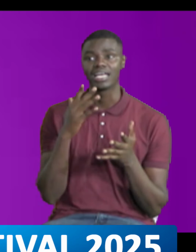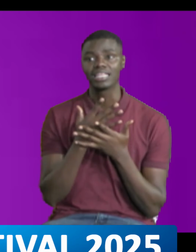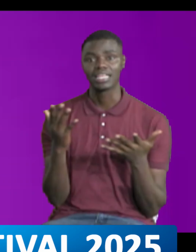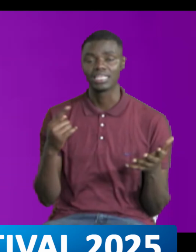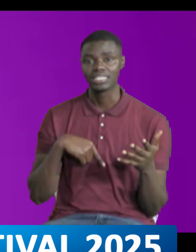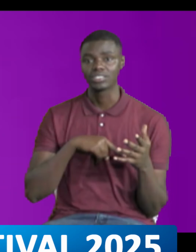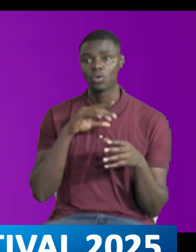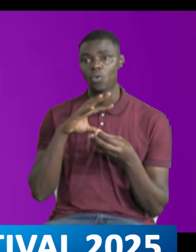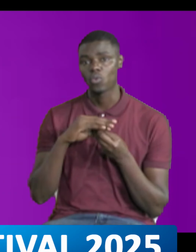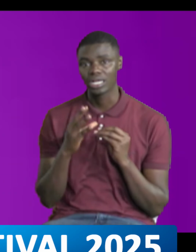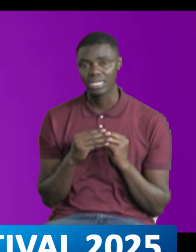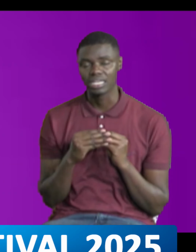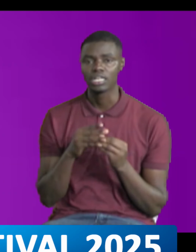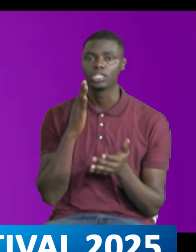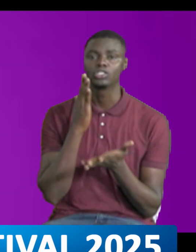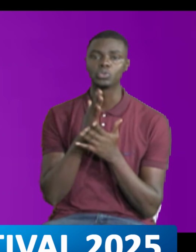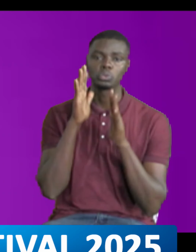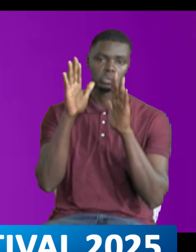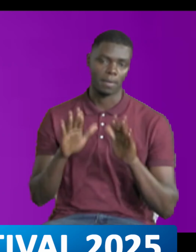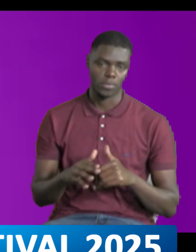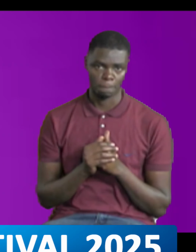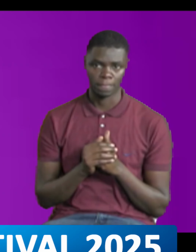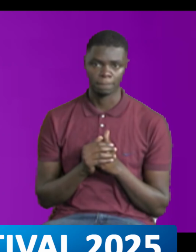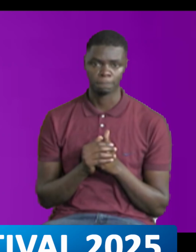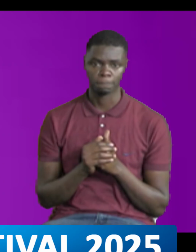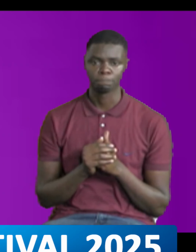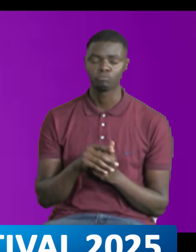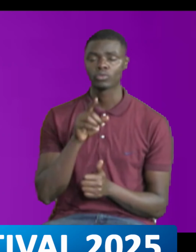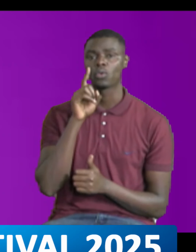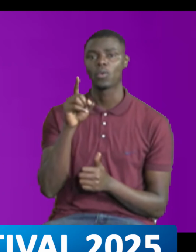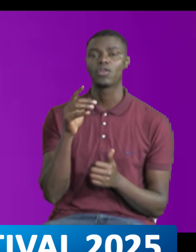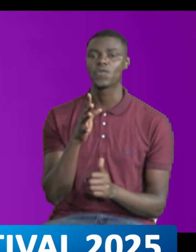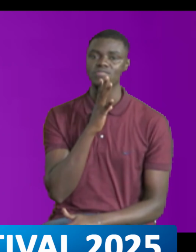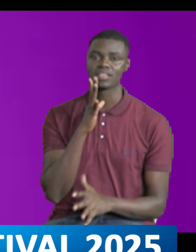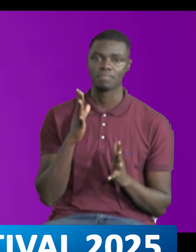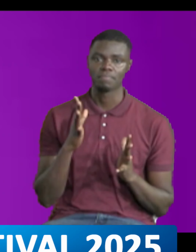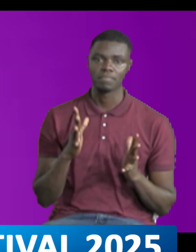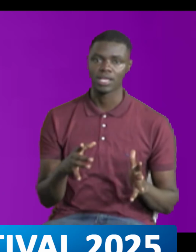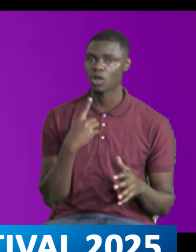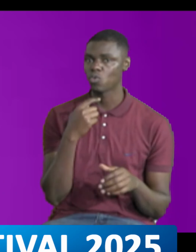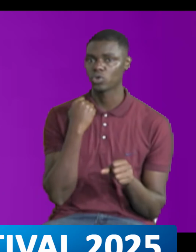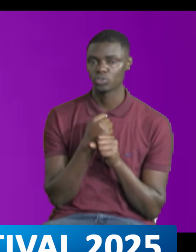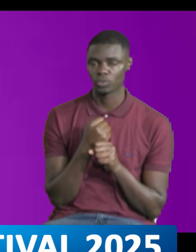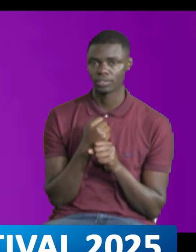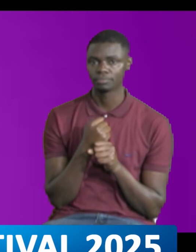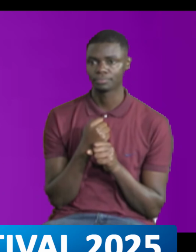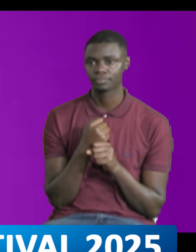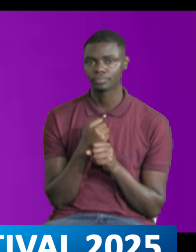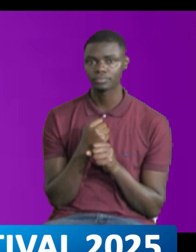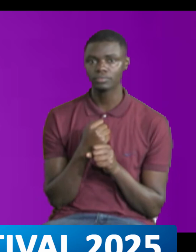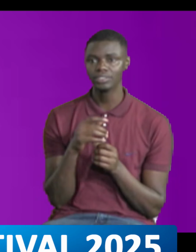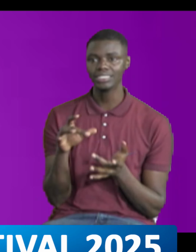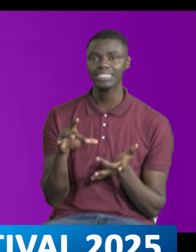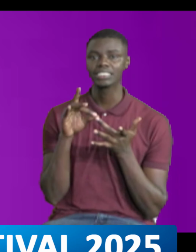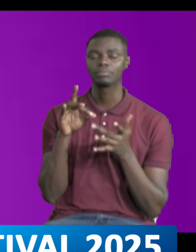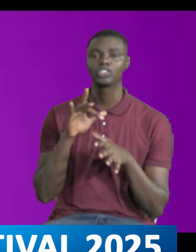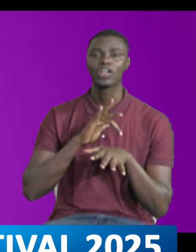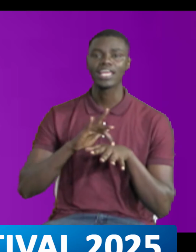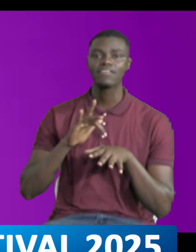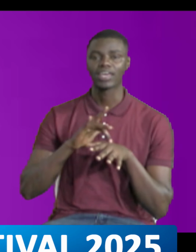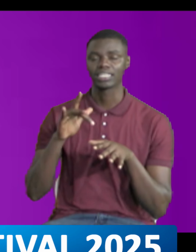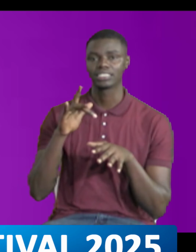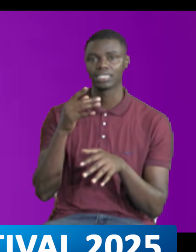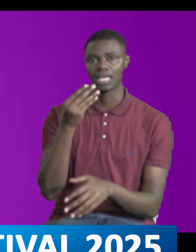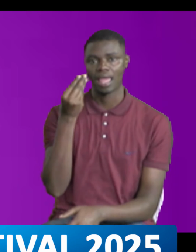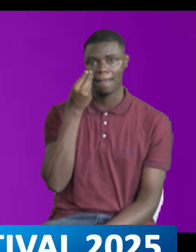we create is truly important. And one of the speakers who was doing special effects makeup,